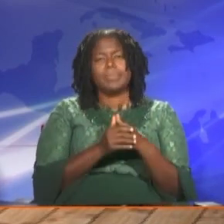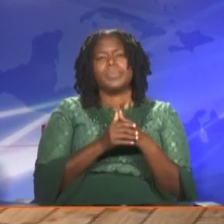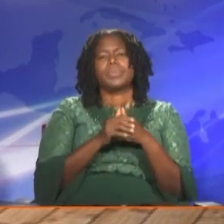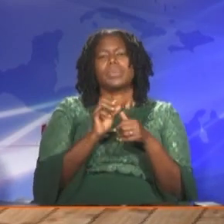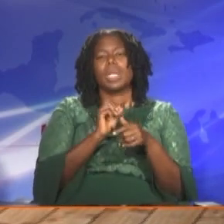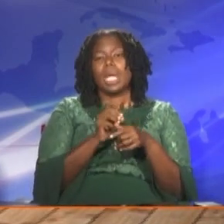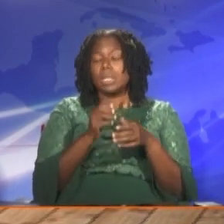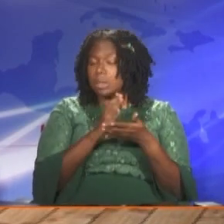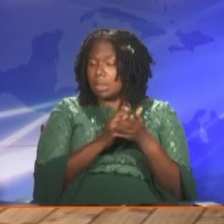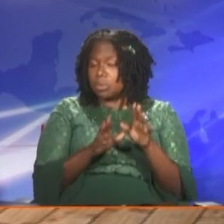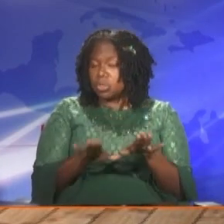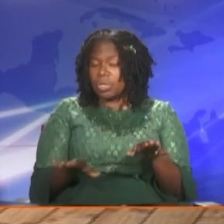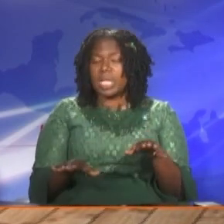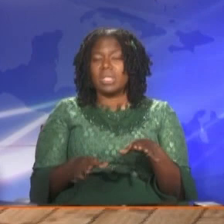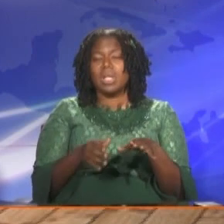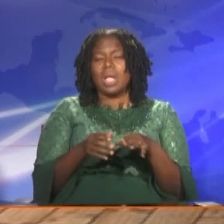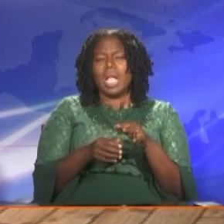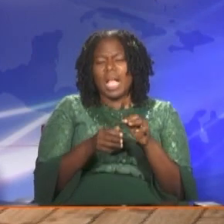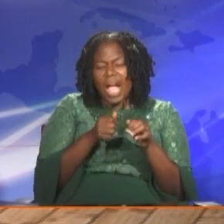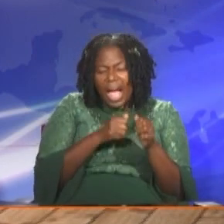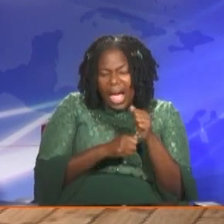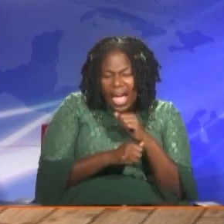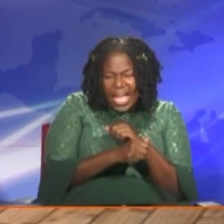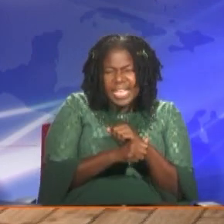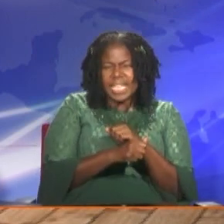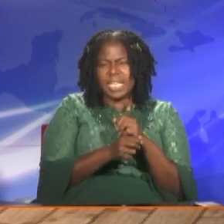the Police Service would investigate those cases.